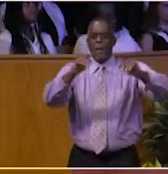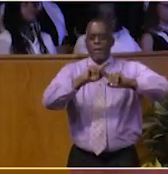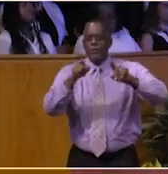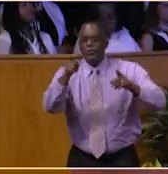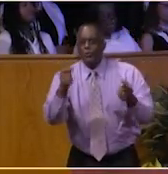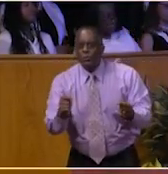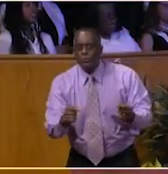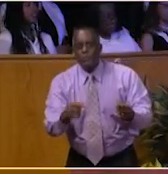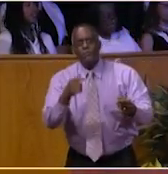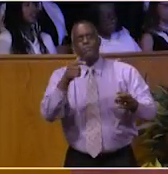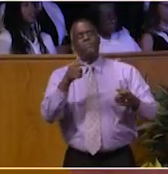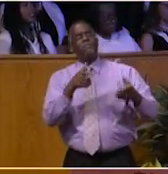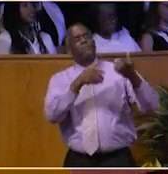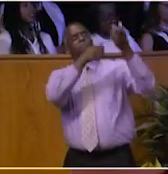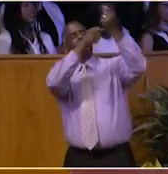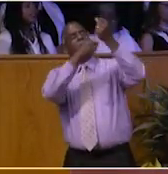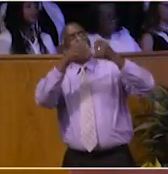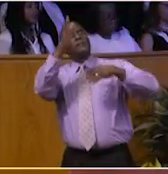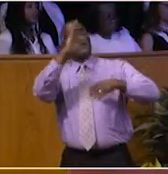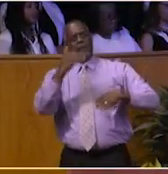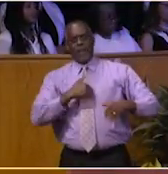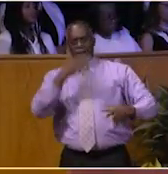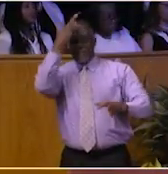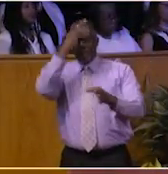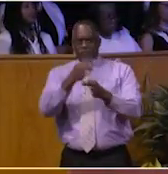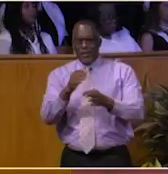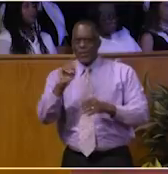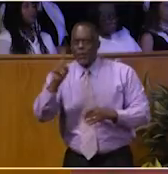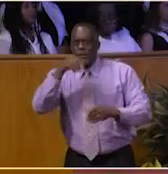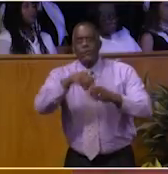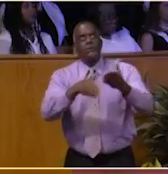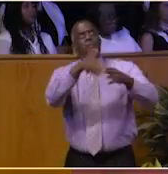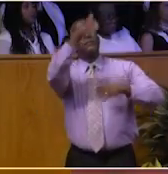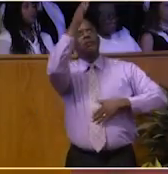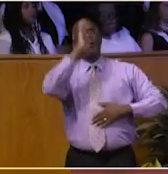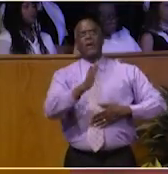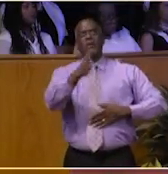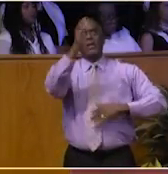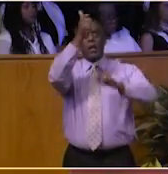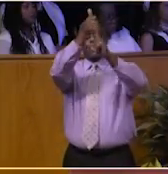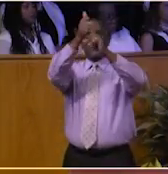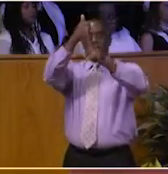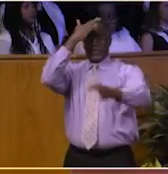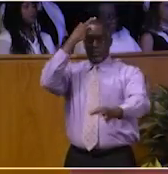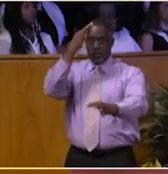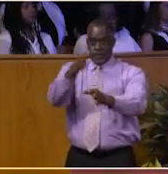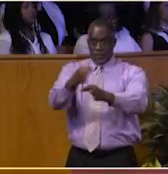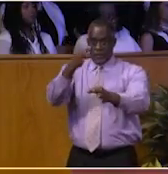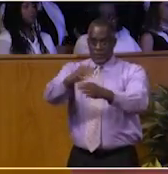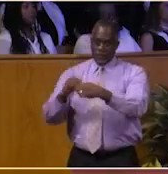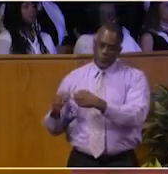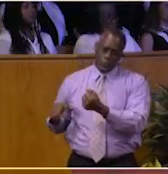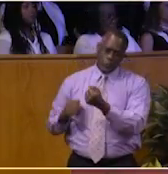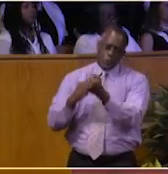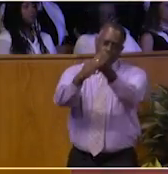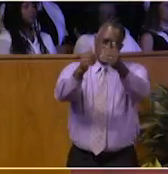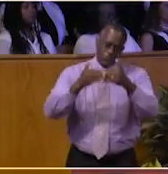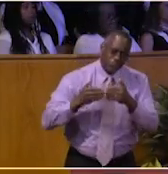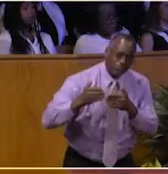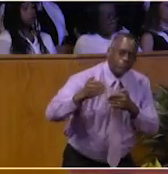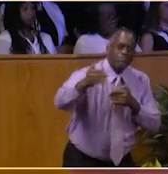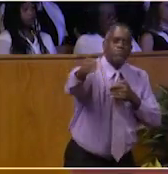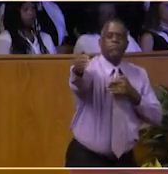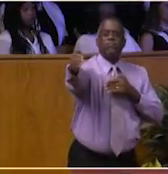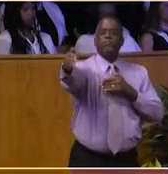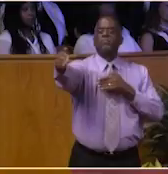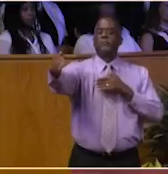in God and understand that he is faithful to carry you until the end." In this